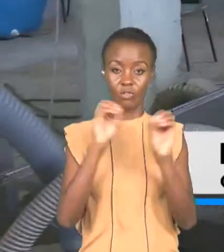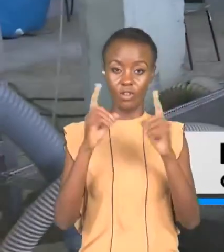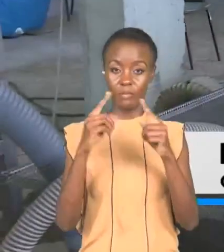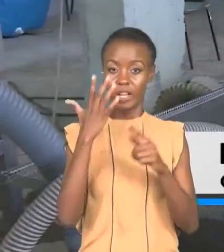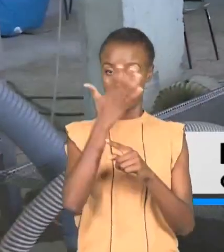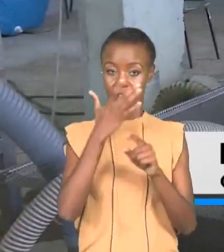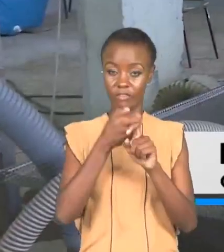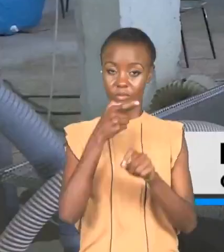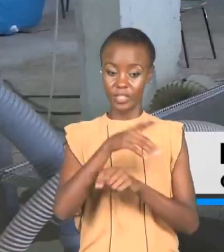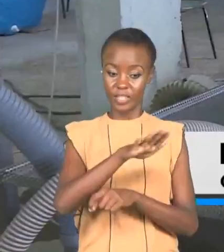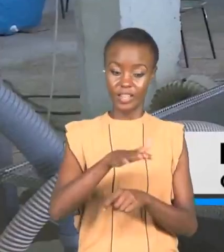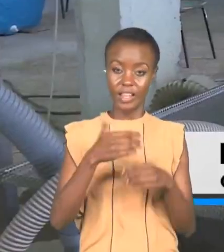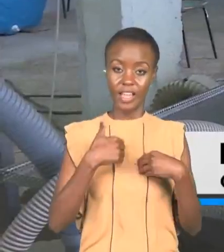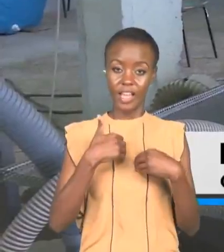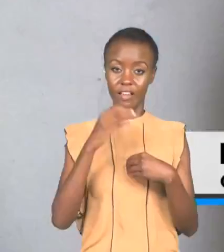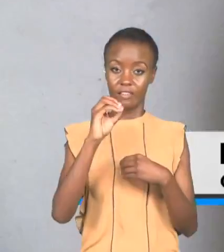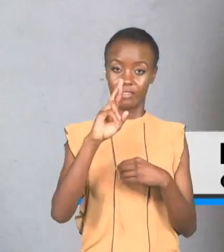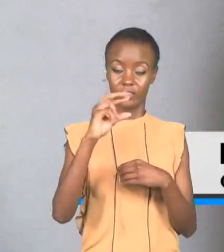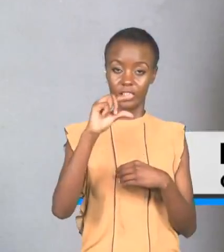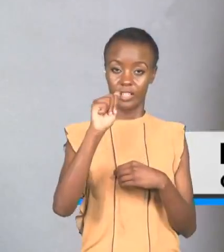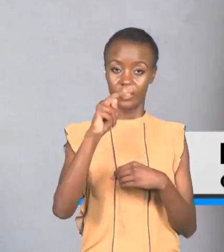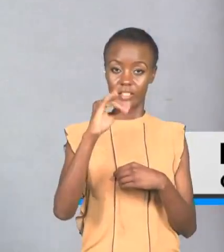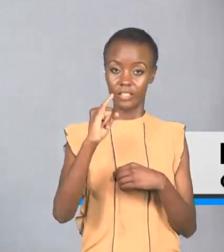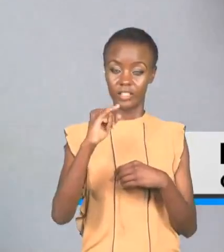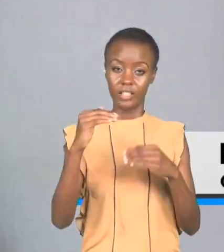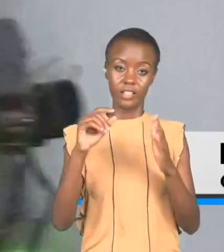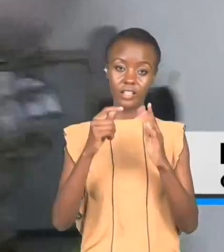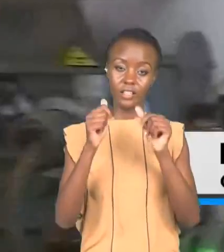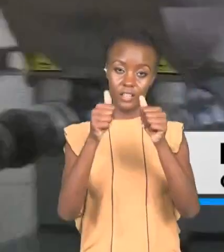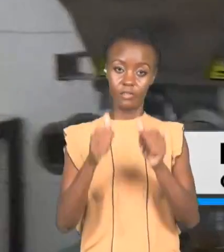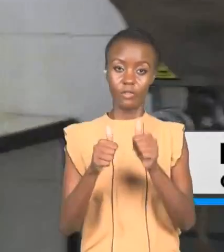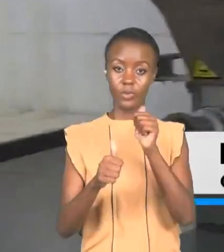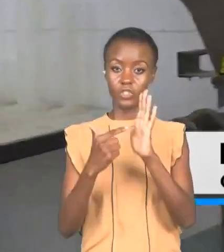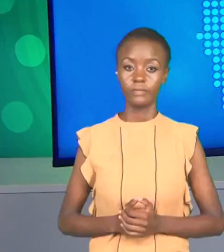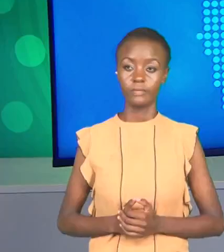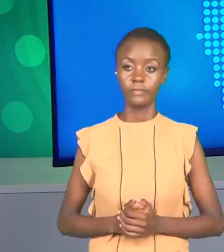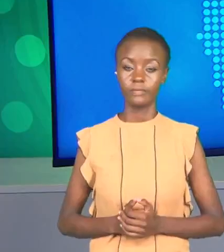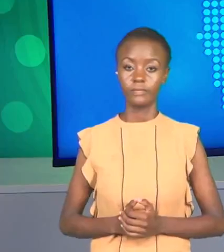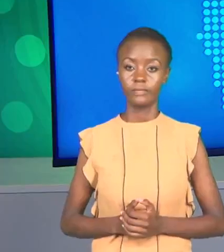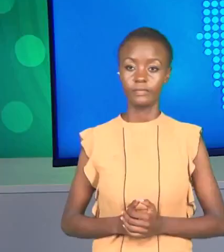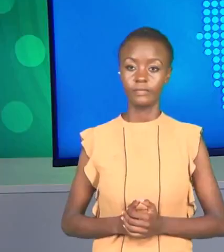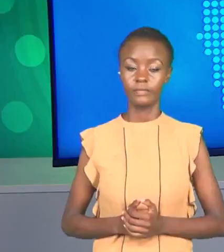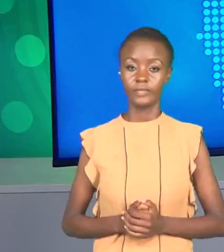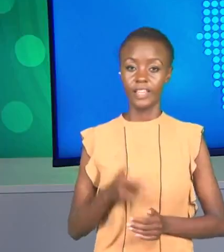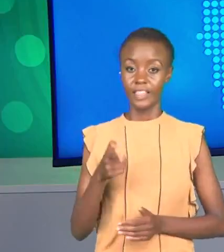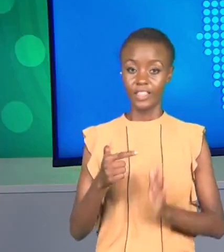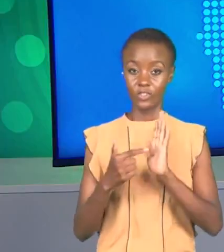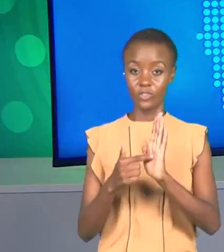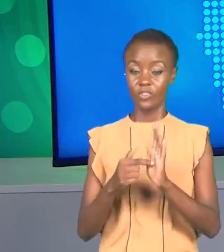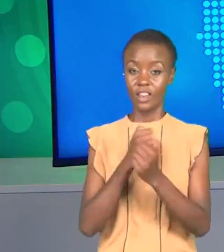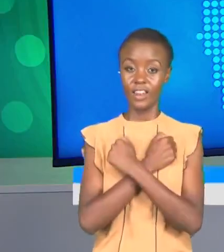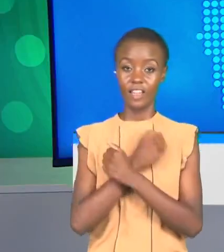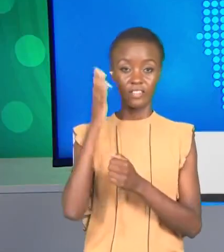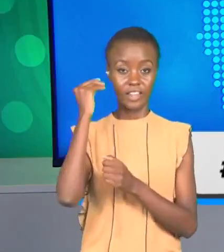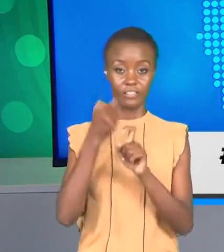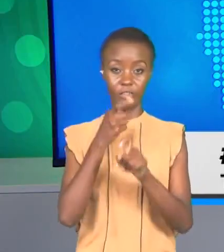Frej obtained an organic label from the European agencies and is sold as such abroad. On this show, we love hearing from you,